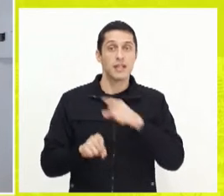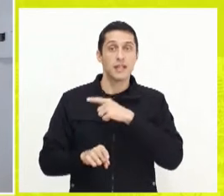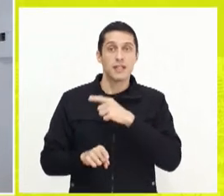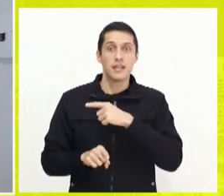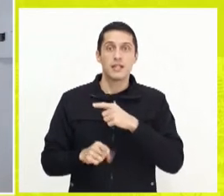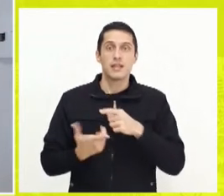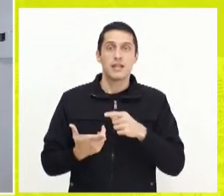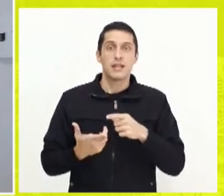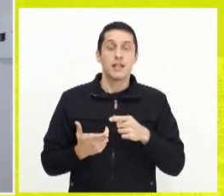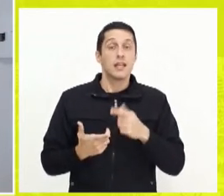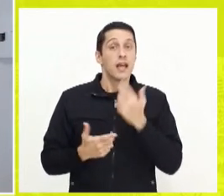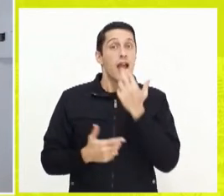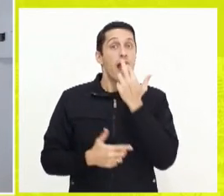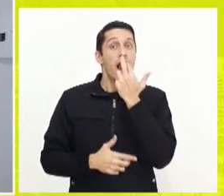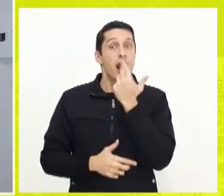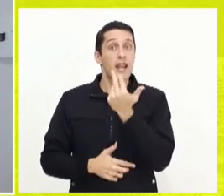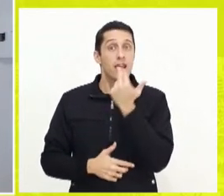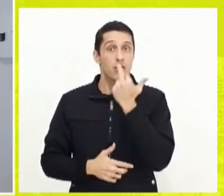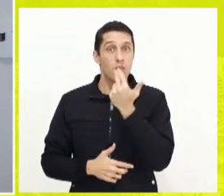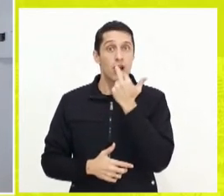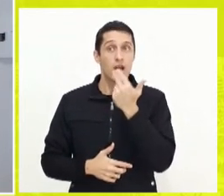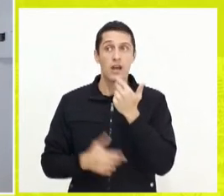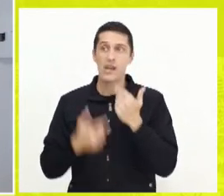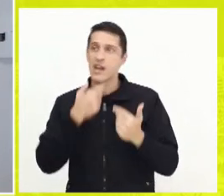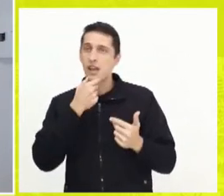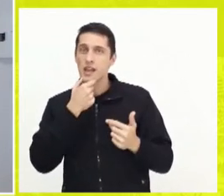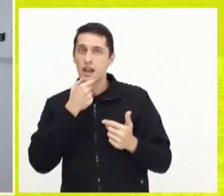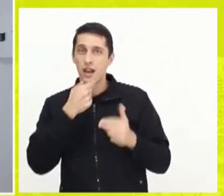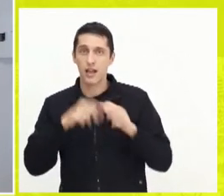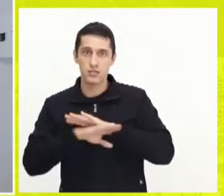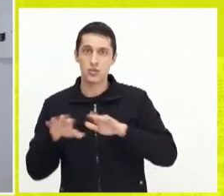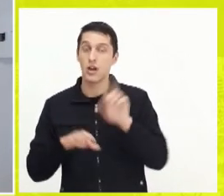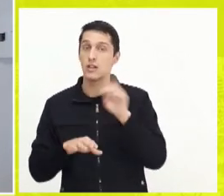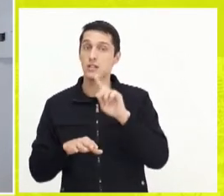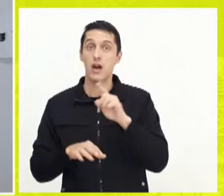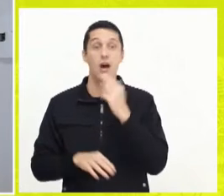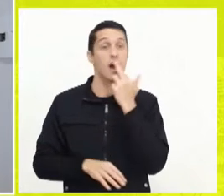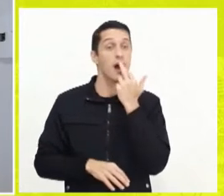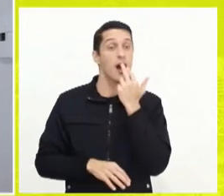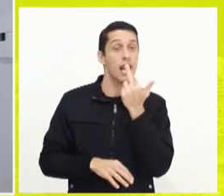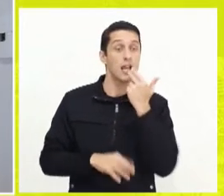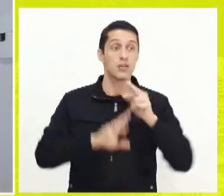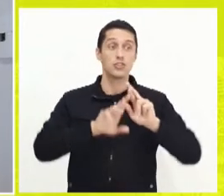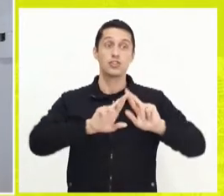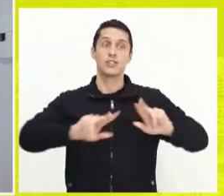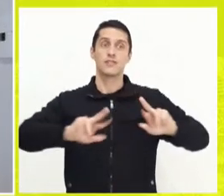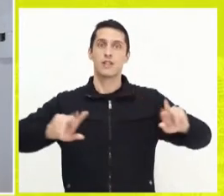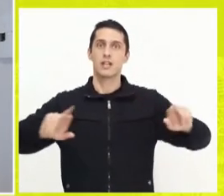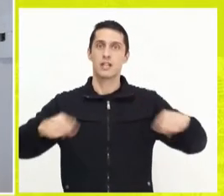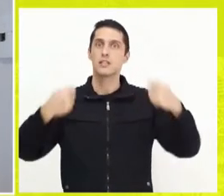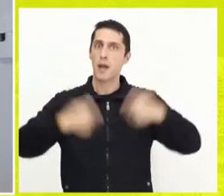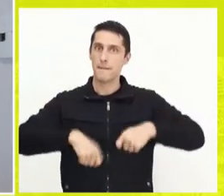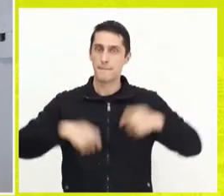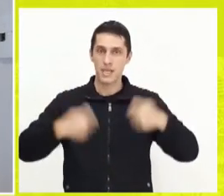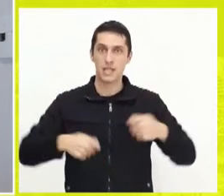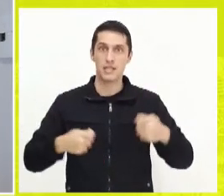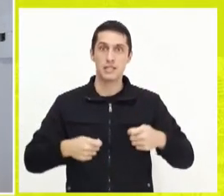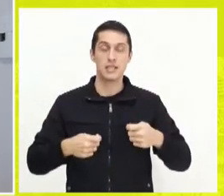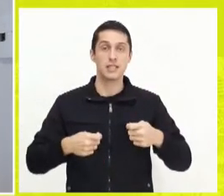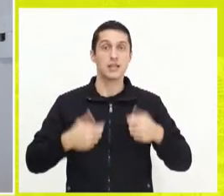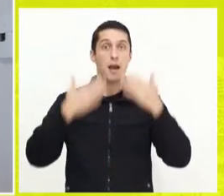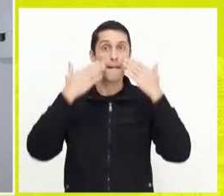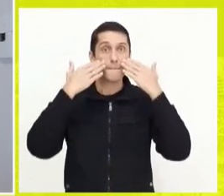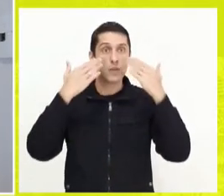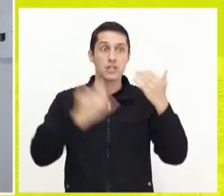to pay attention to misinformation in other languages other than english so the three things are connected